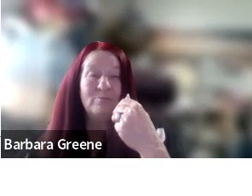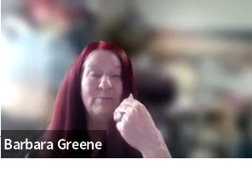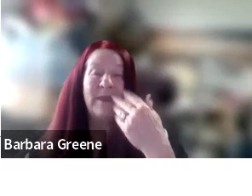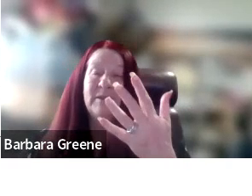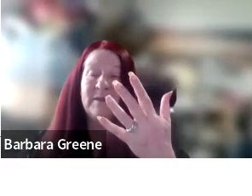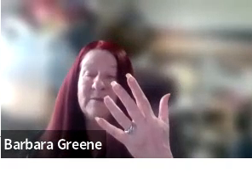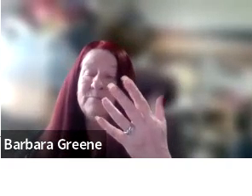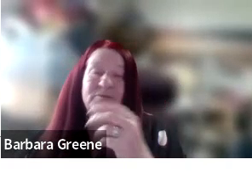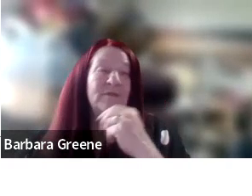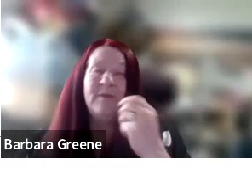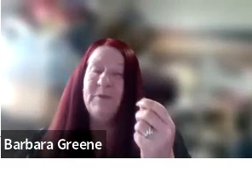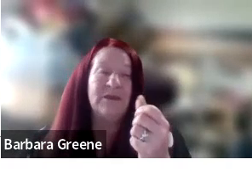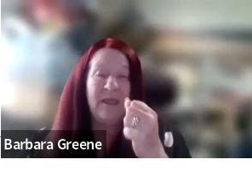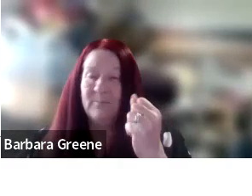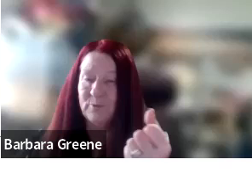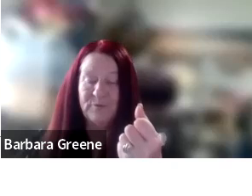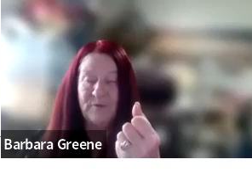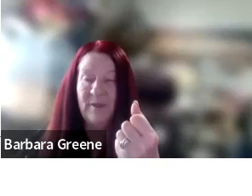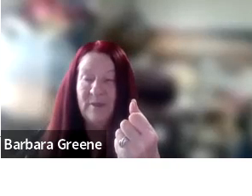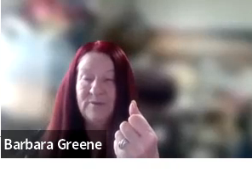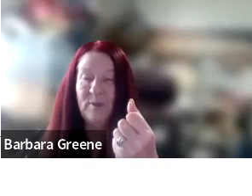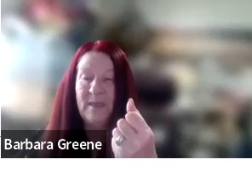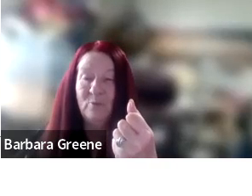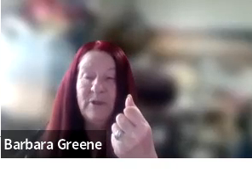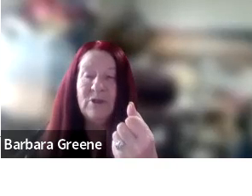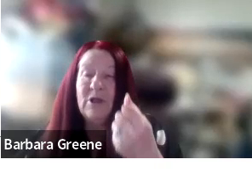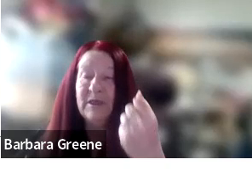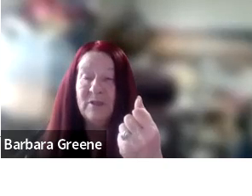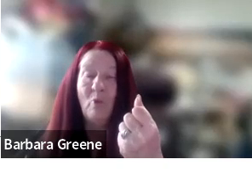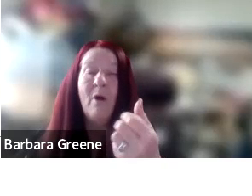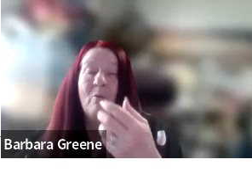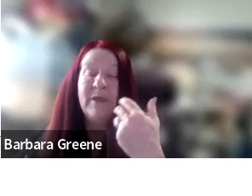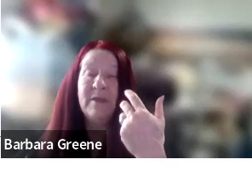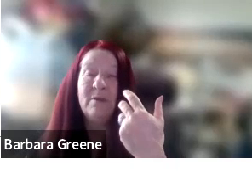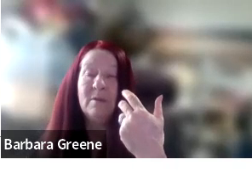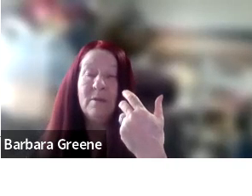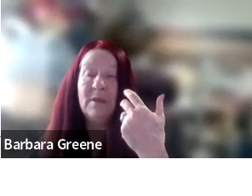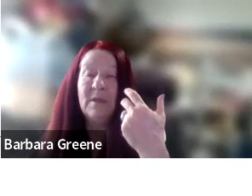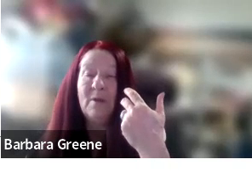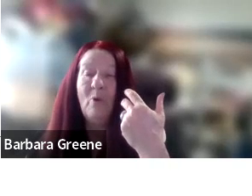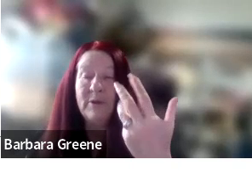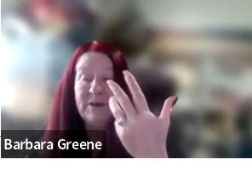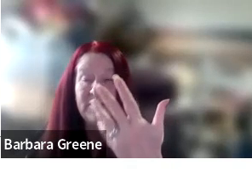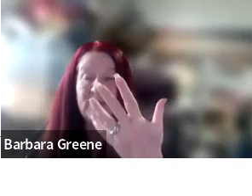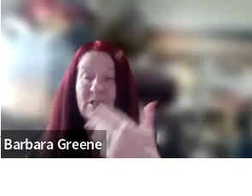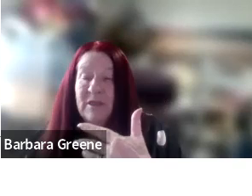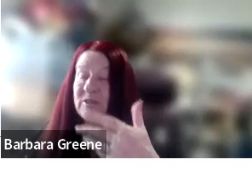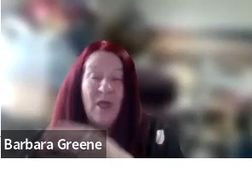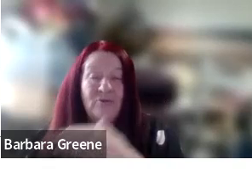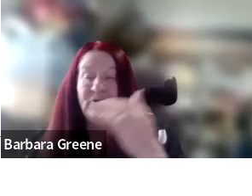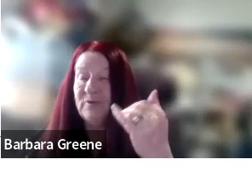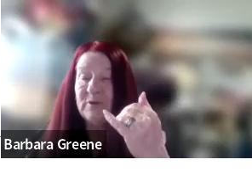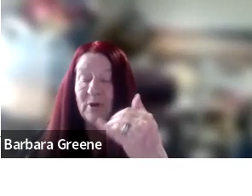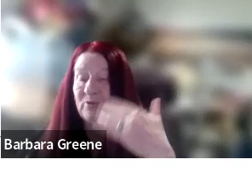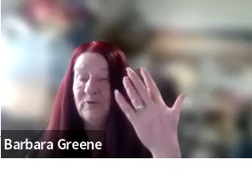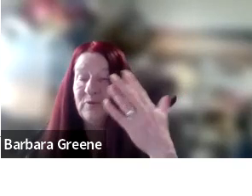and made significant efforts so that we could collect what we needed to collect, and